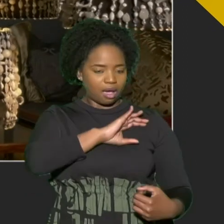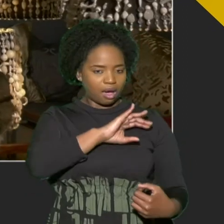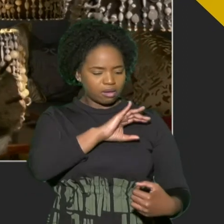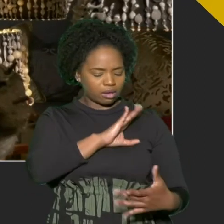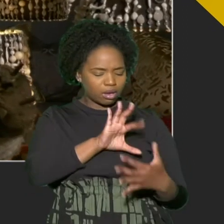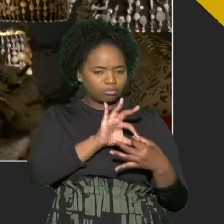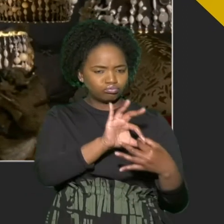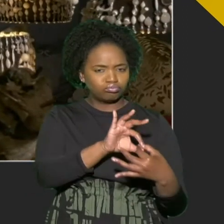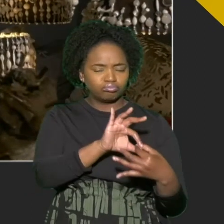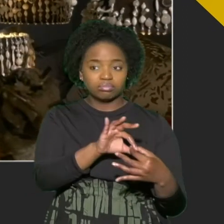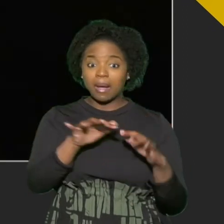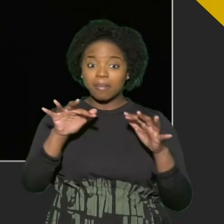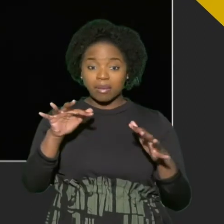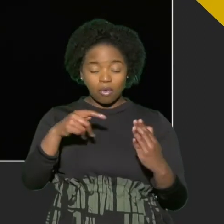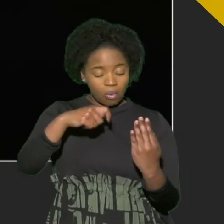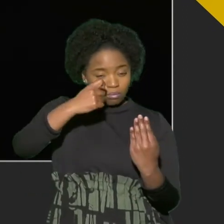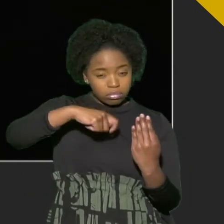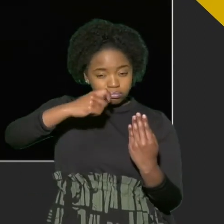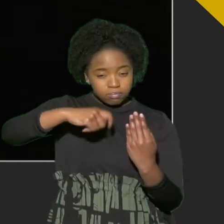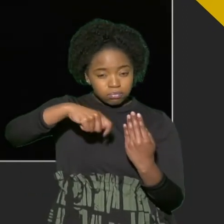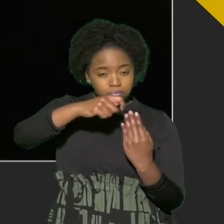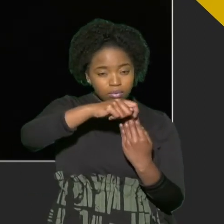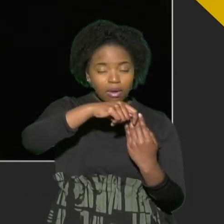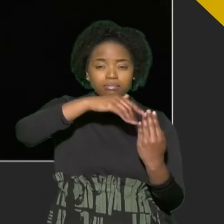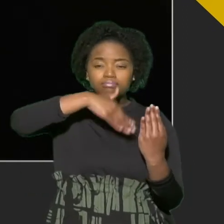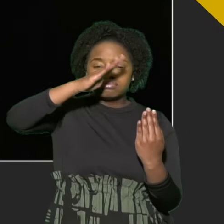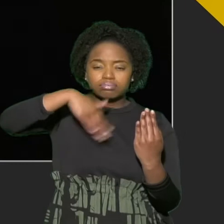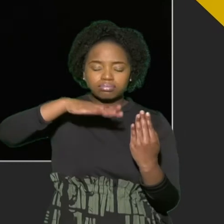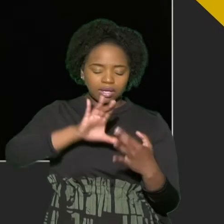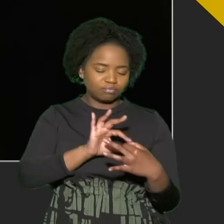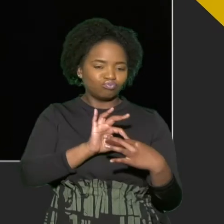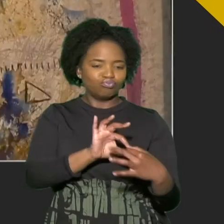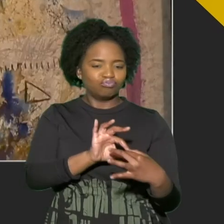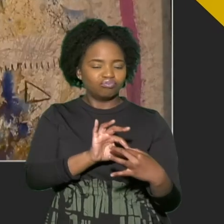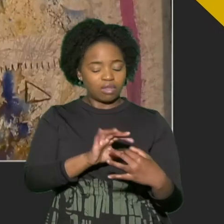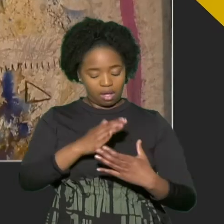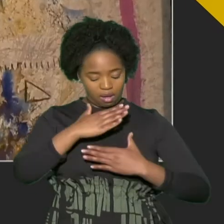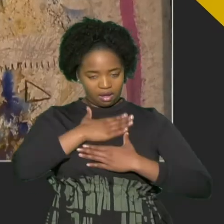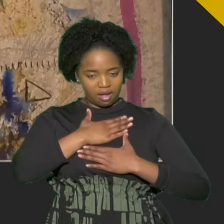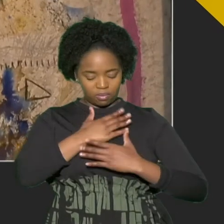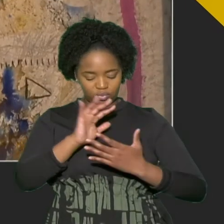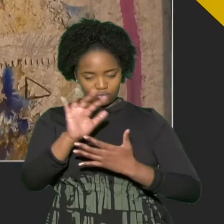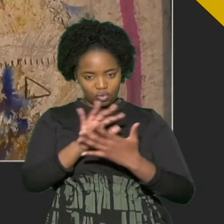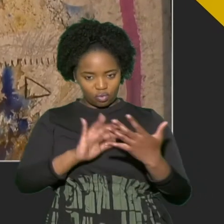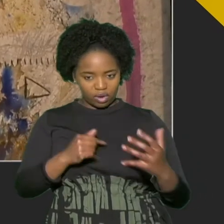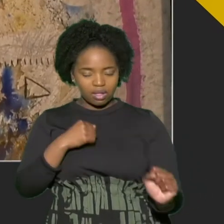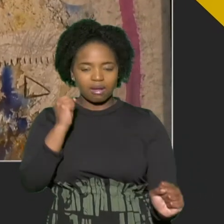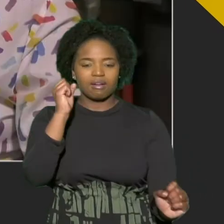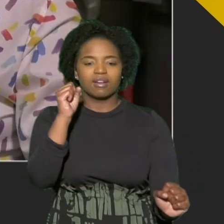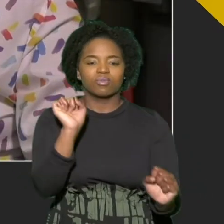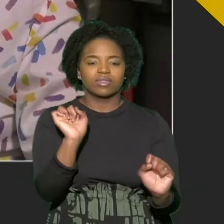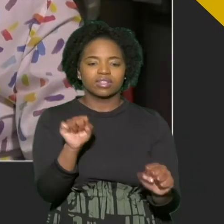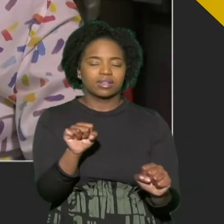artists, telling stories from our homeland. I certainly think that we travel